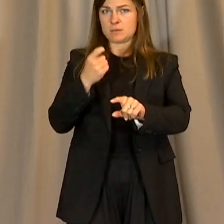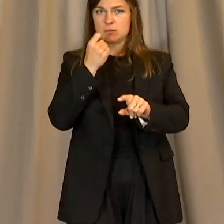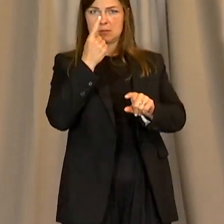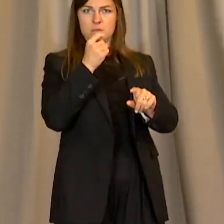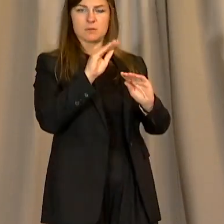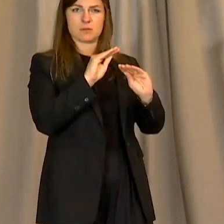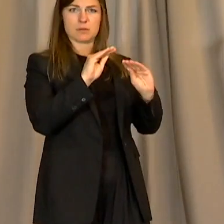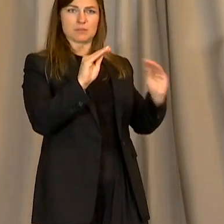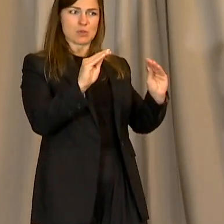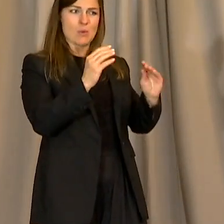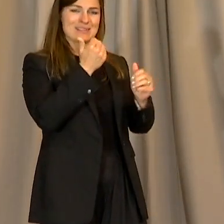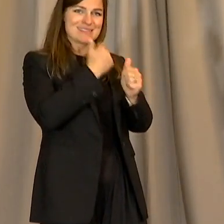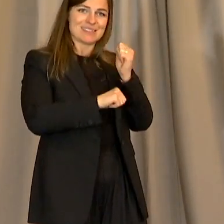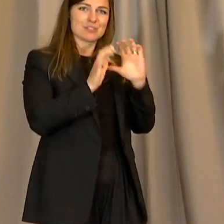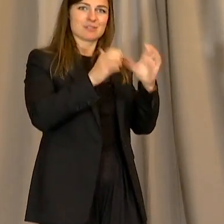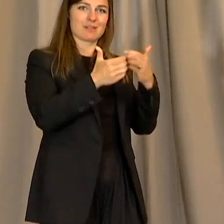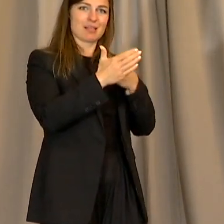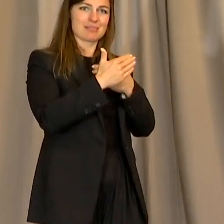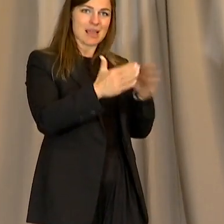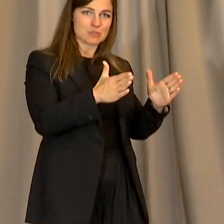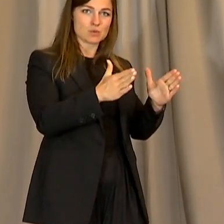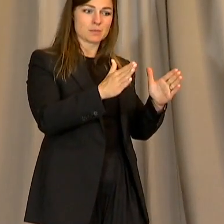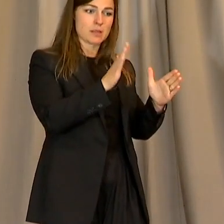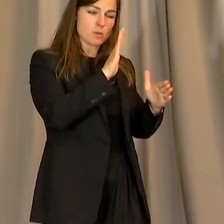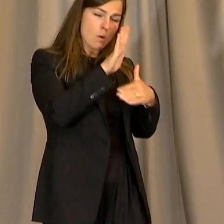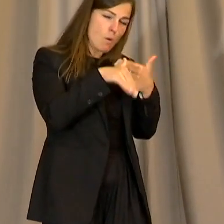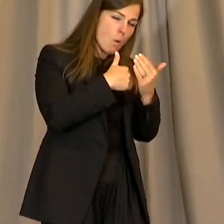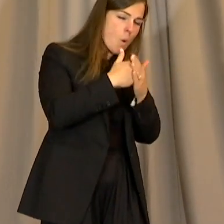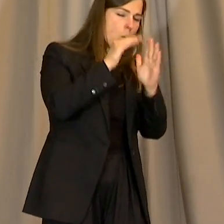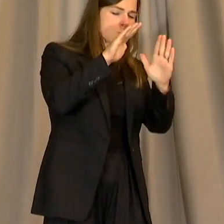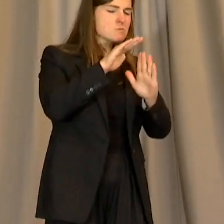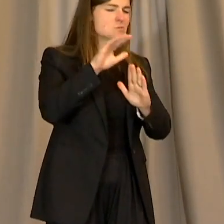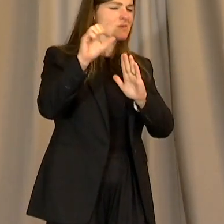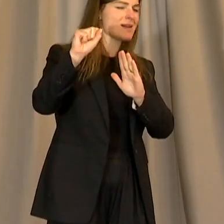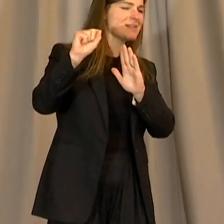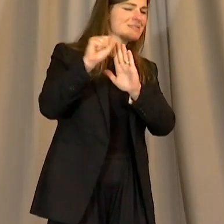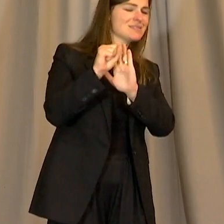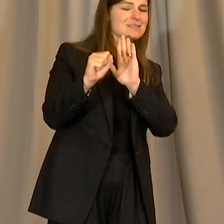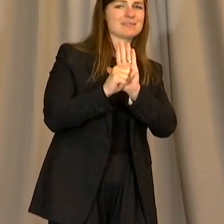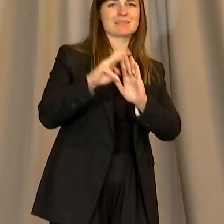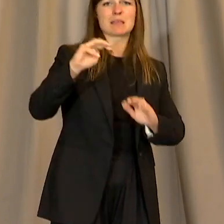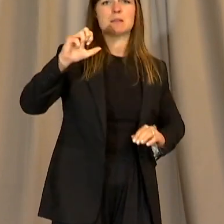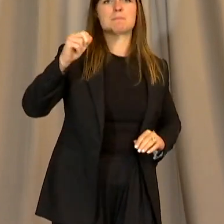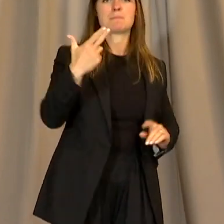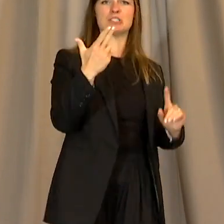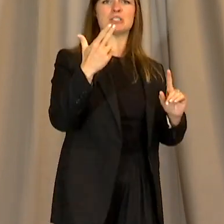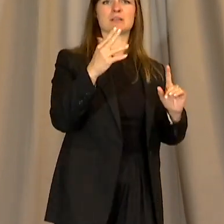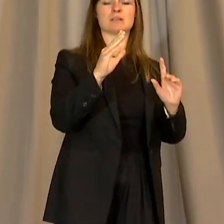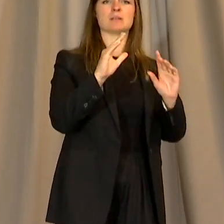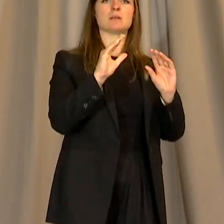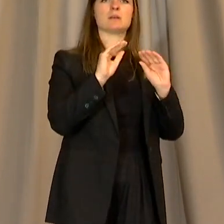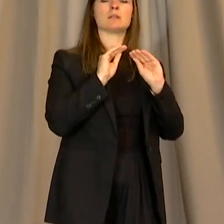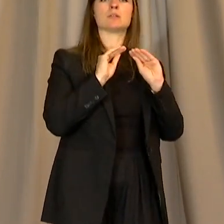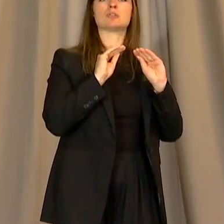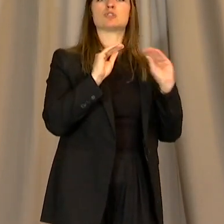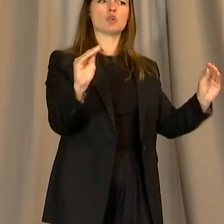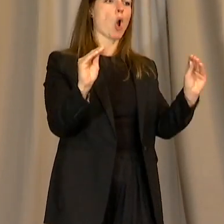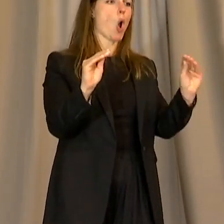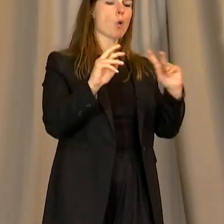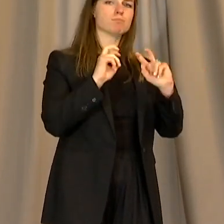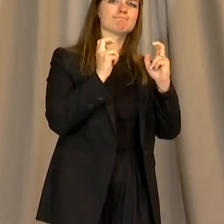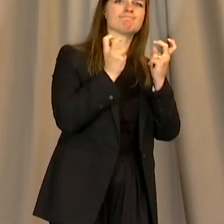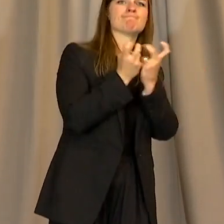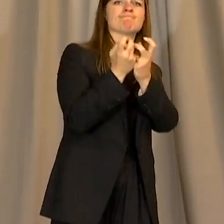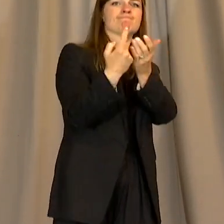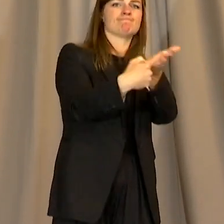every classroom across this great state restorative circles that's going to happen. There's